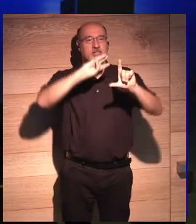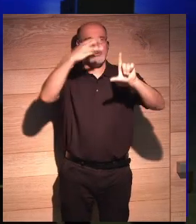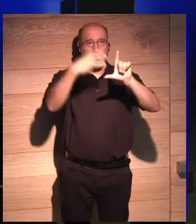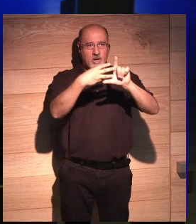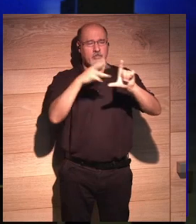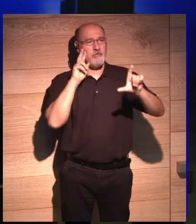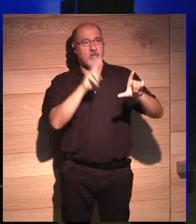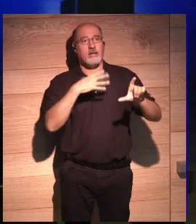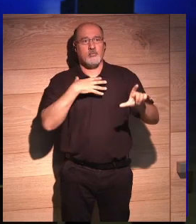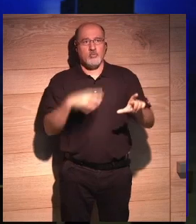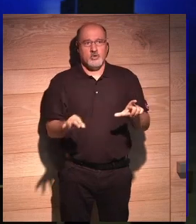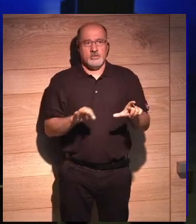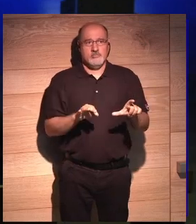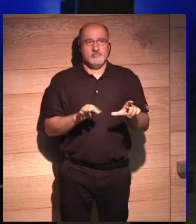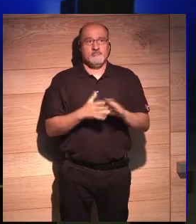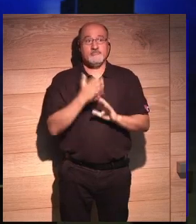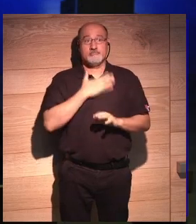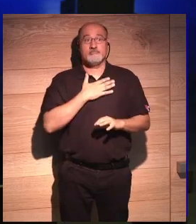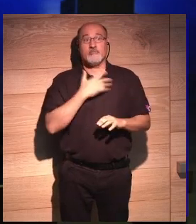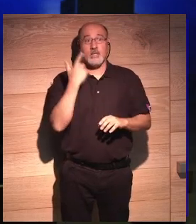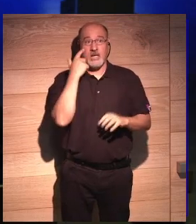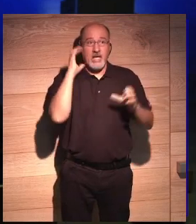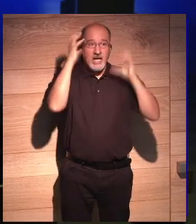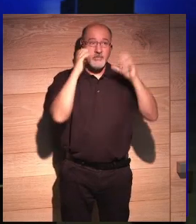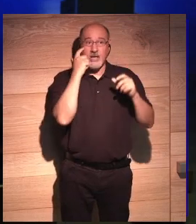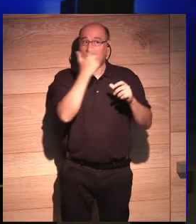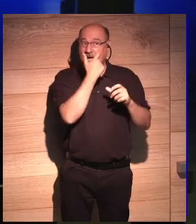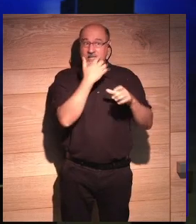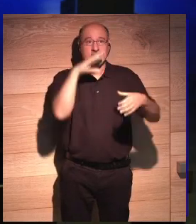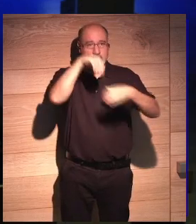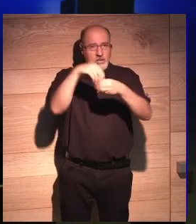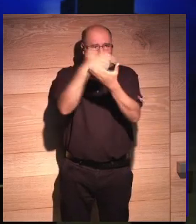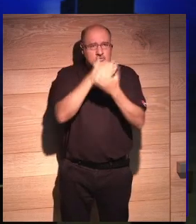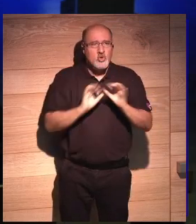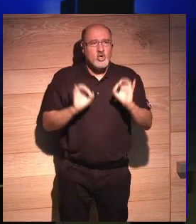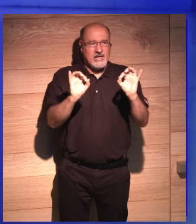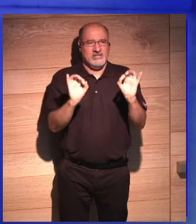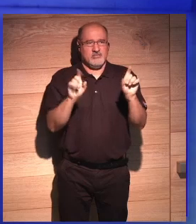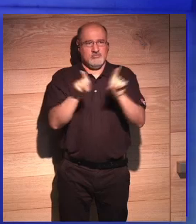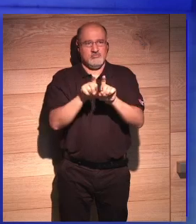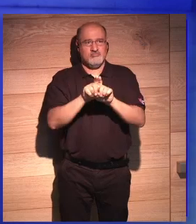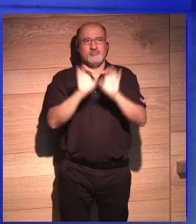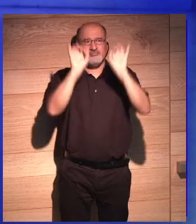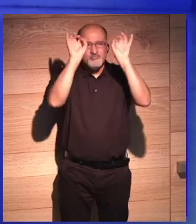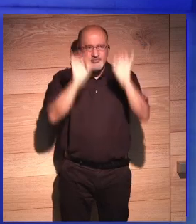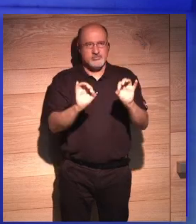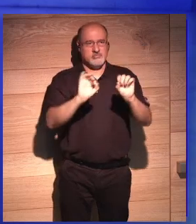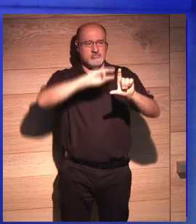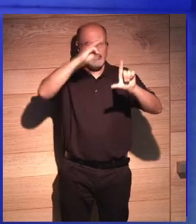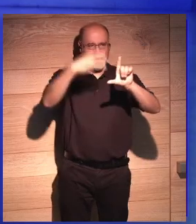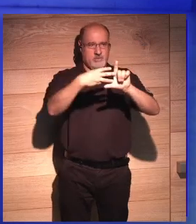terms of In the Eyes of the Animal as a case study. And I think it's important to approach